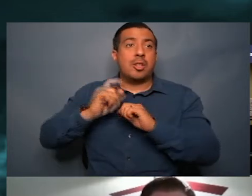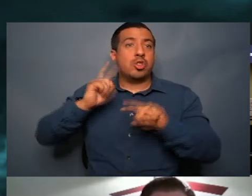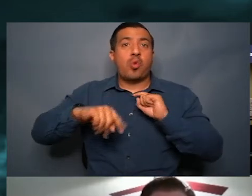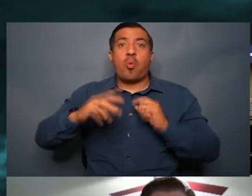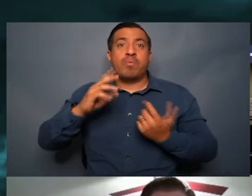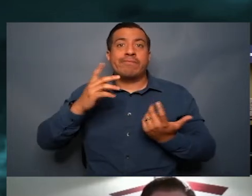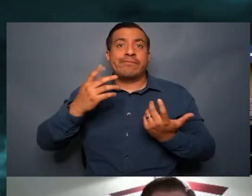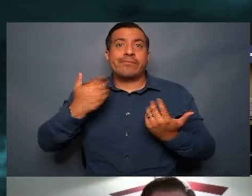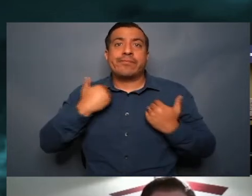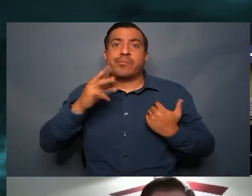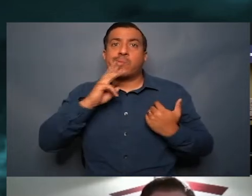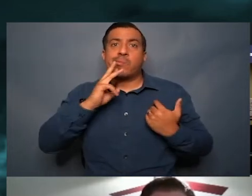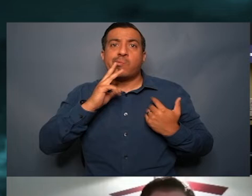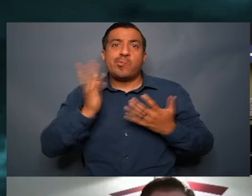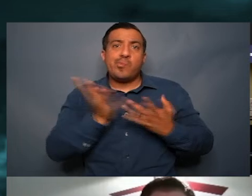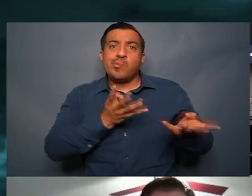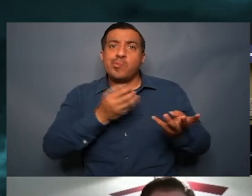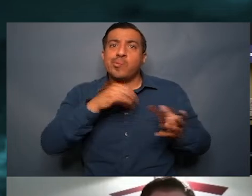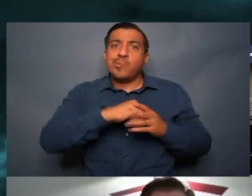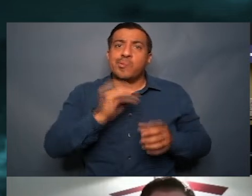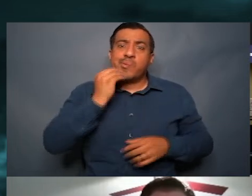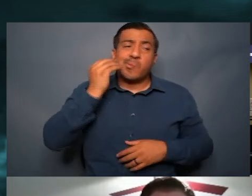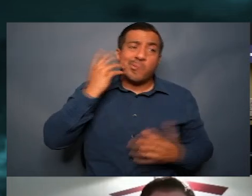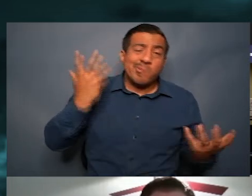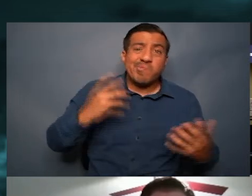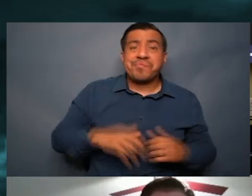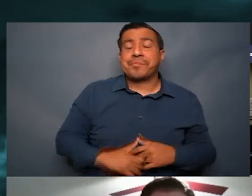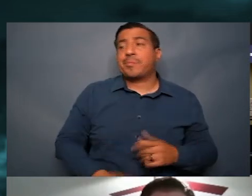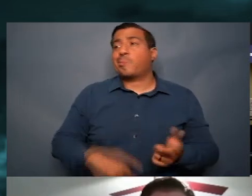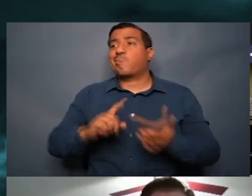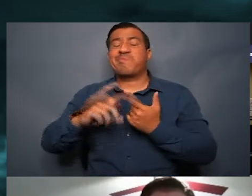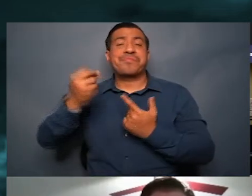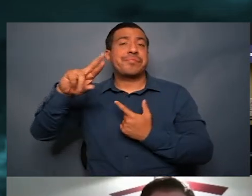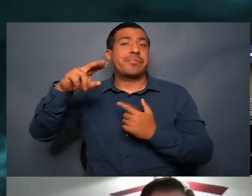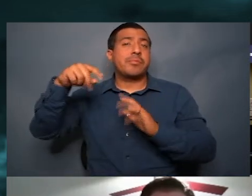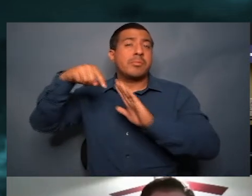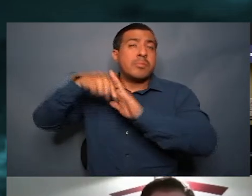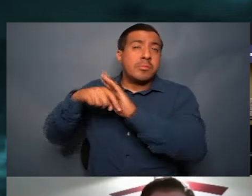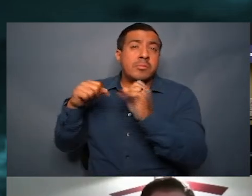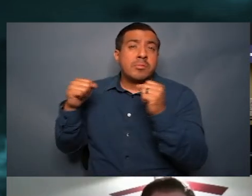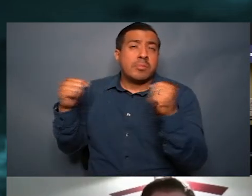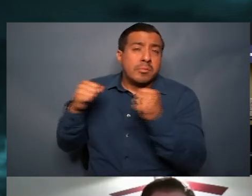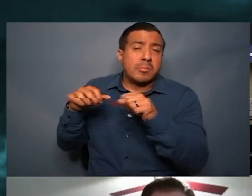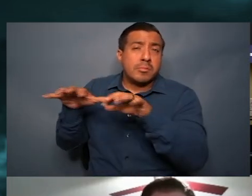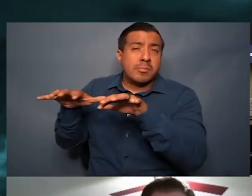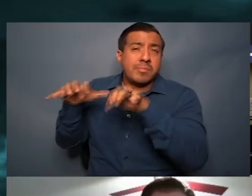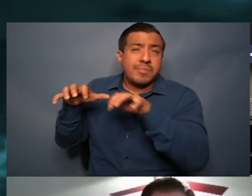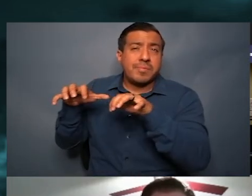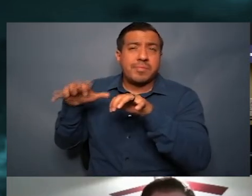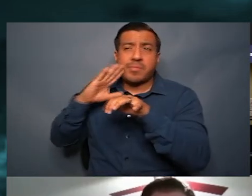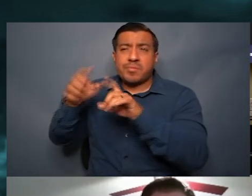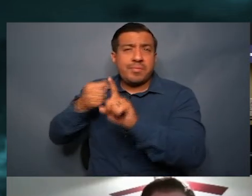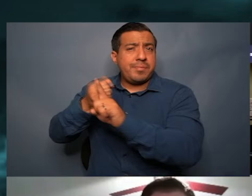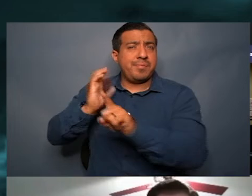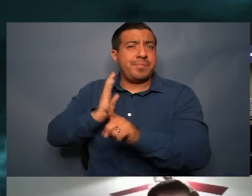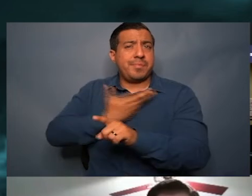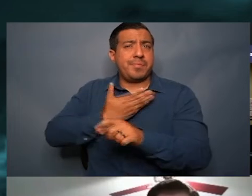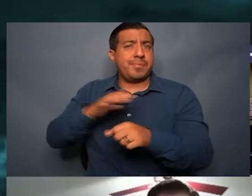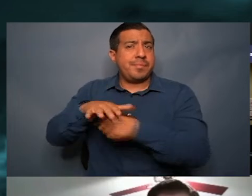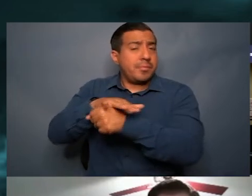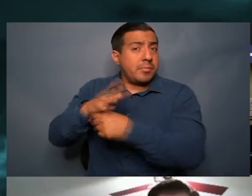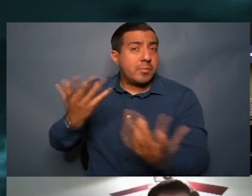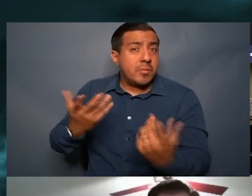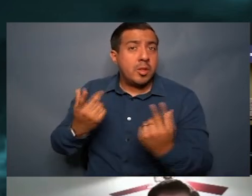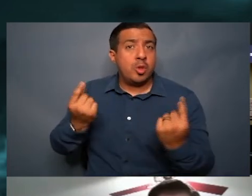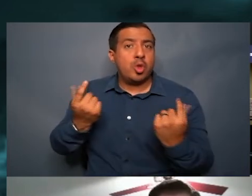homes. So instead of deep freezing, we're going to have, typically after a tropical storm impacts our area, we go